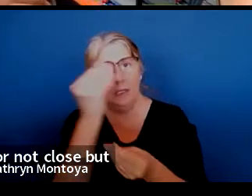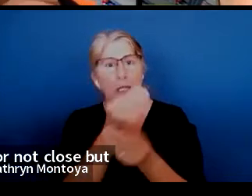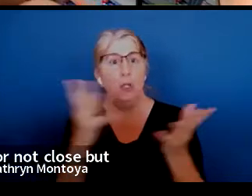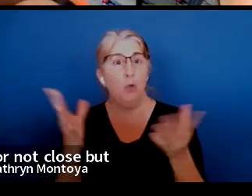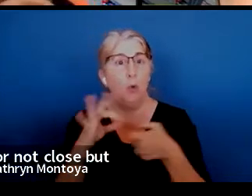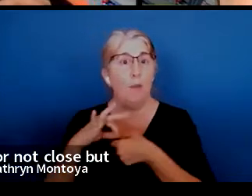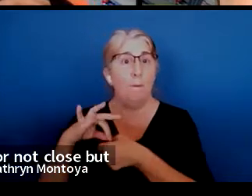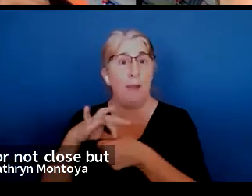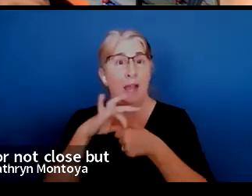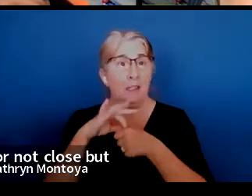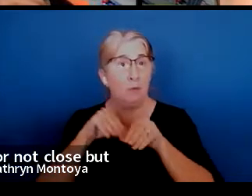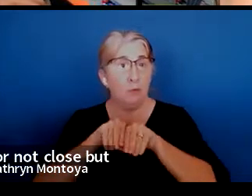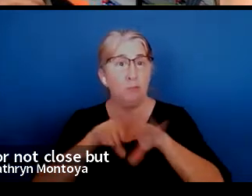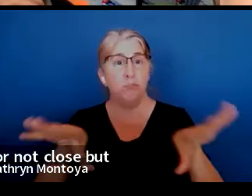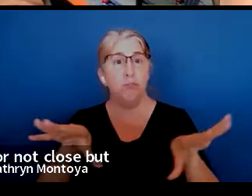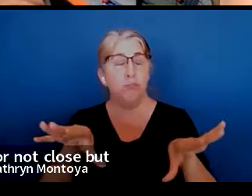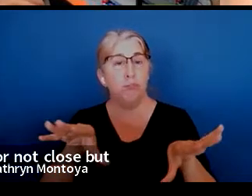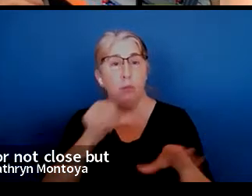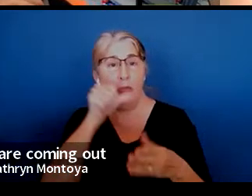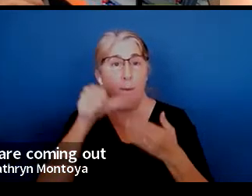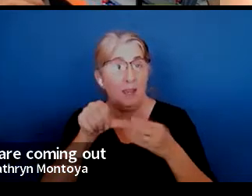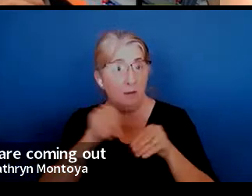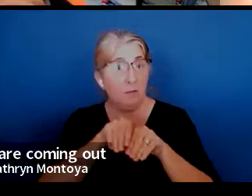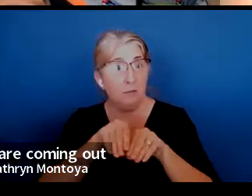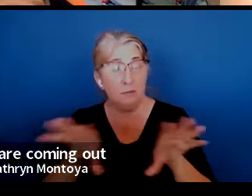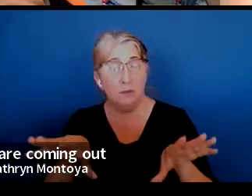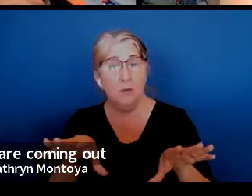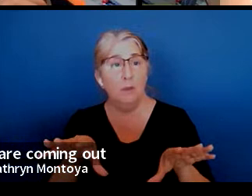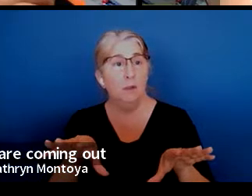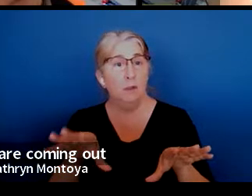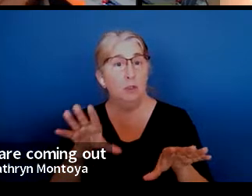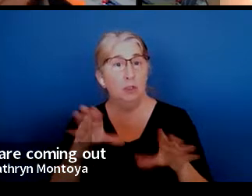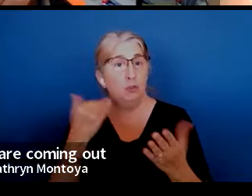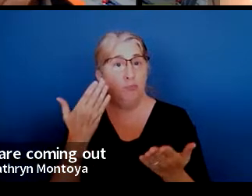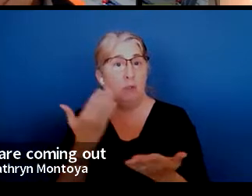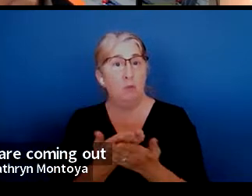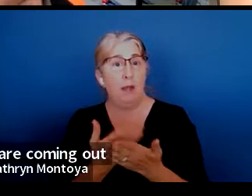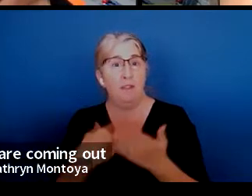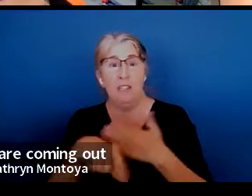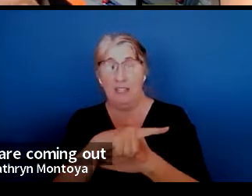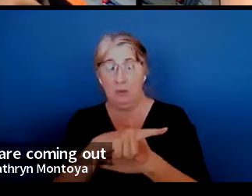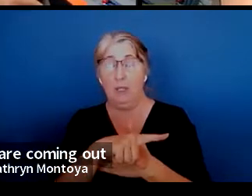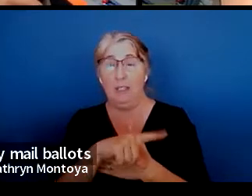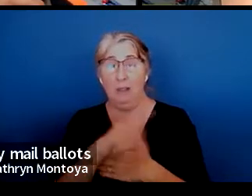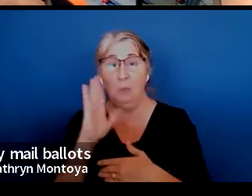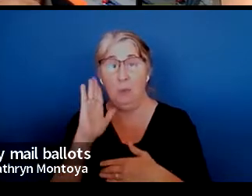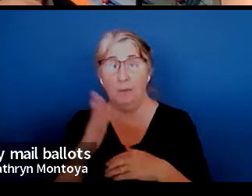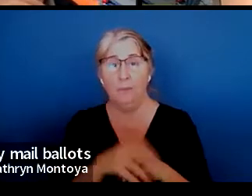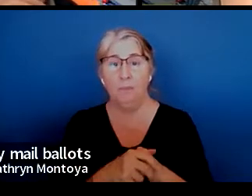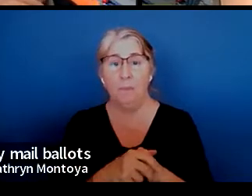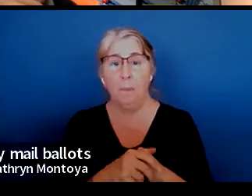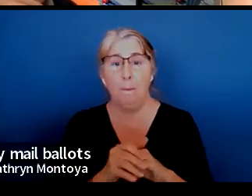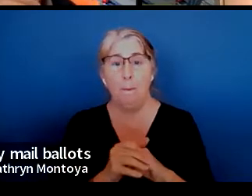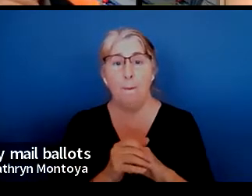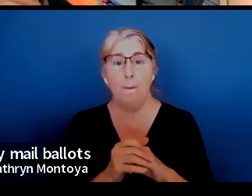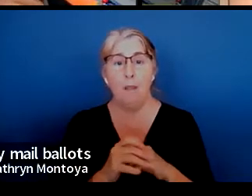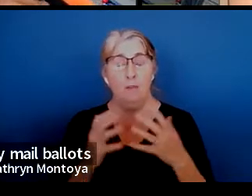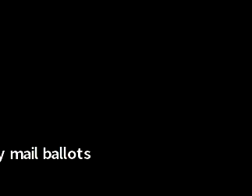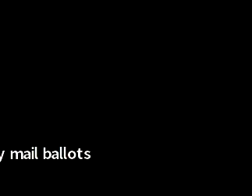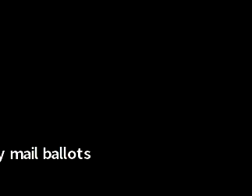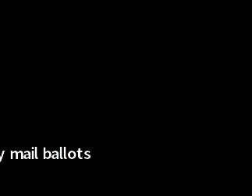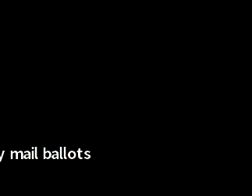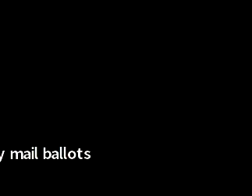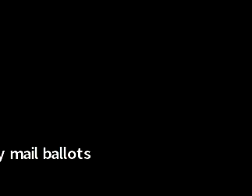soon. The vote by mail ballots should be reaching our doorsteps in next week. And this is an opportunity for everyone to kind of